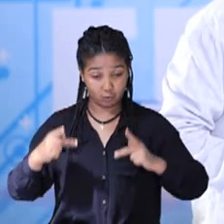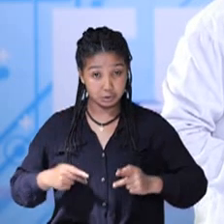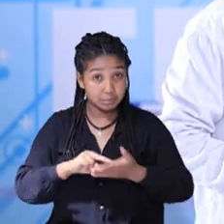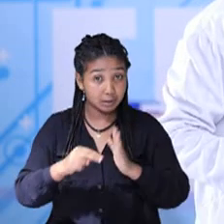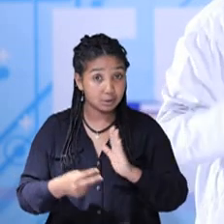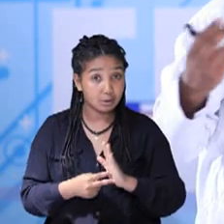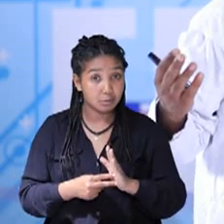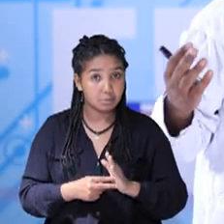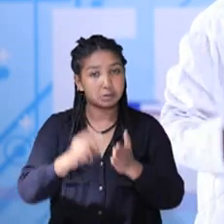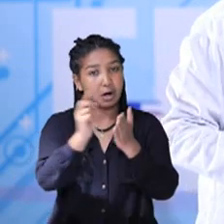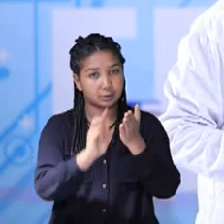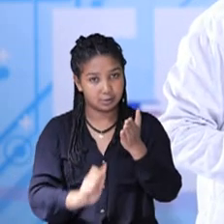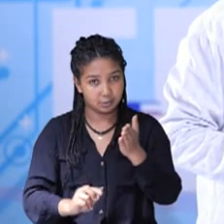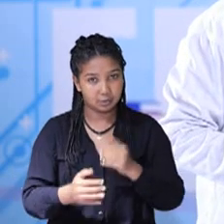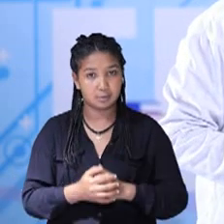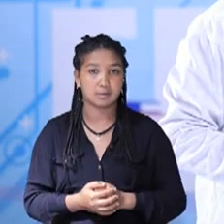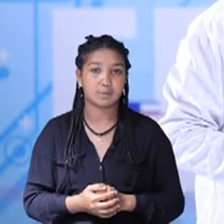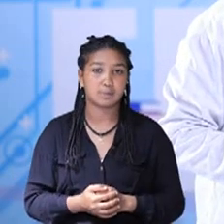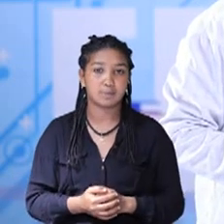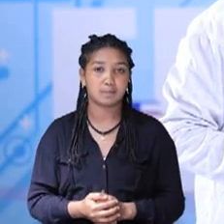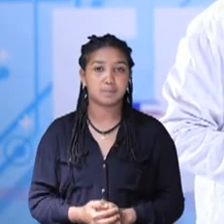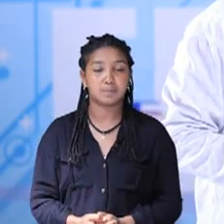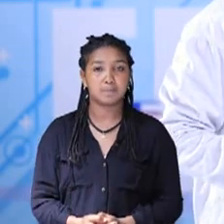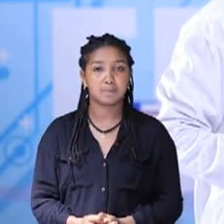Physiology means structure.